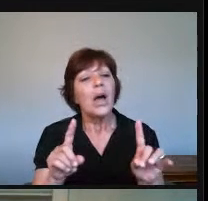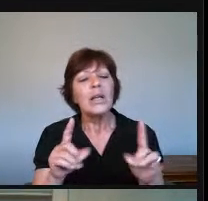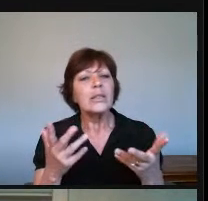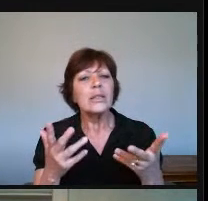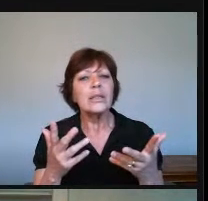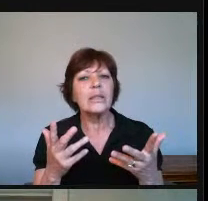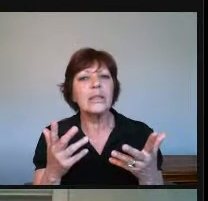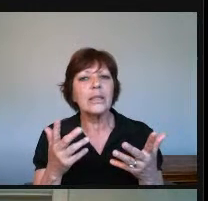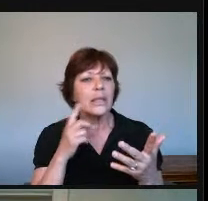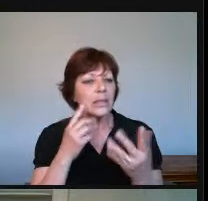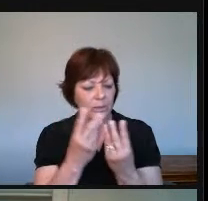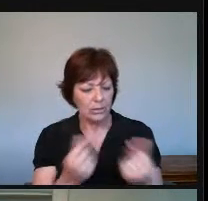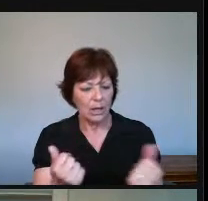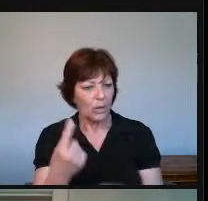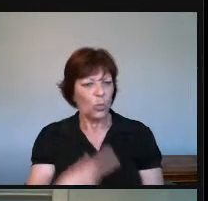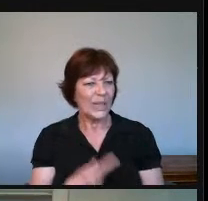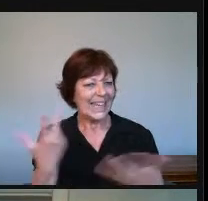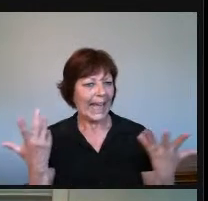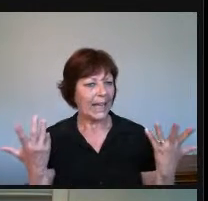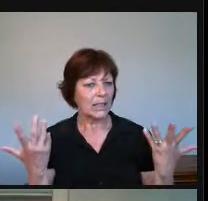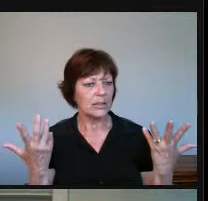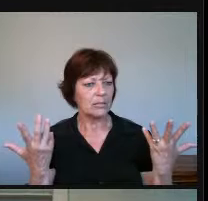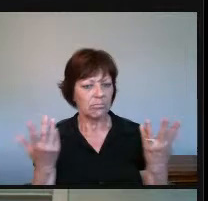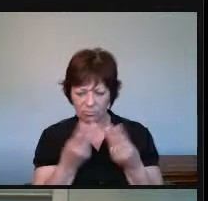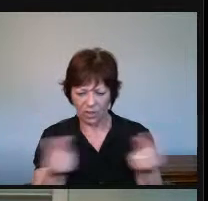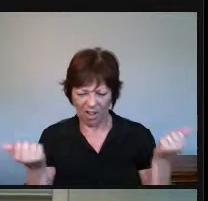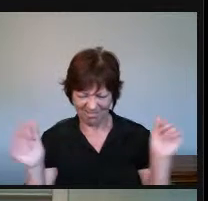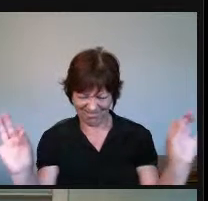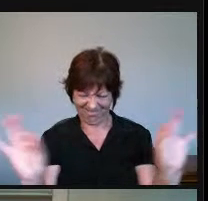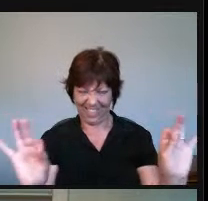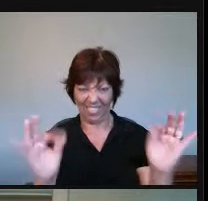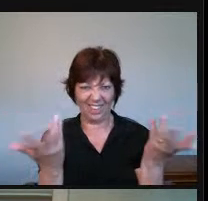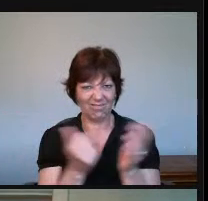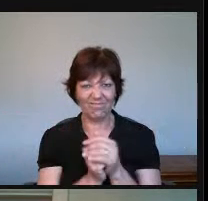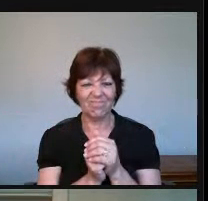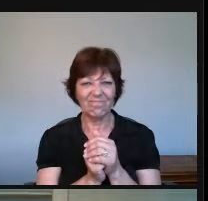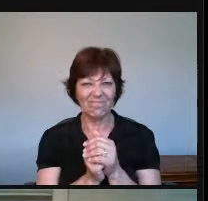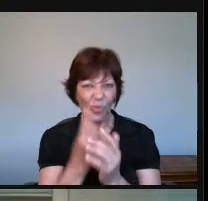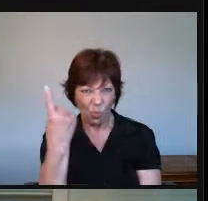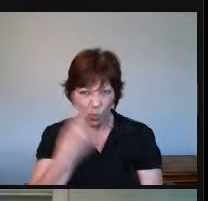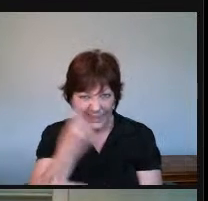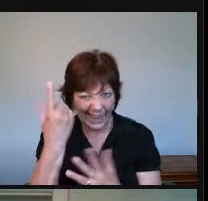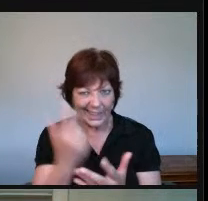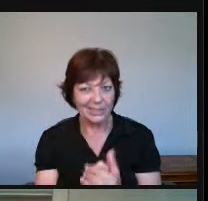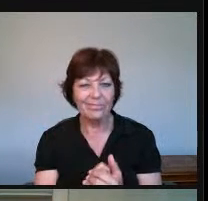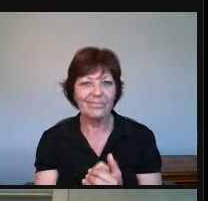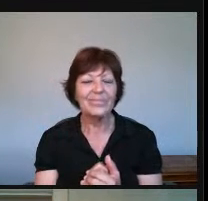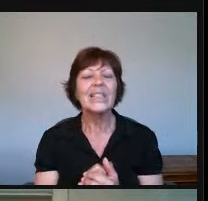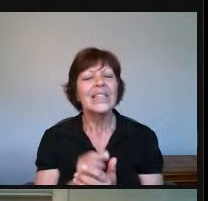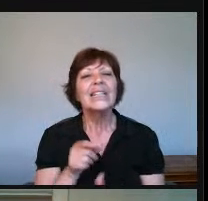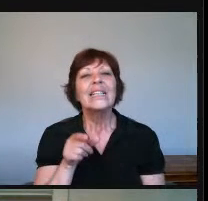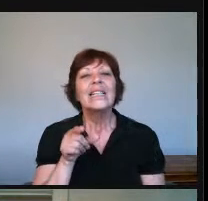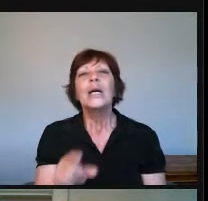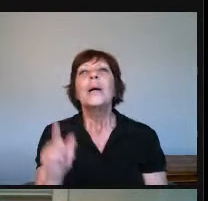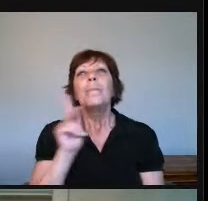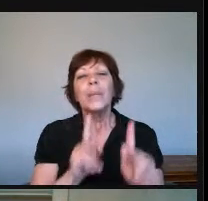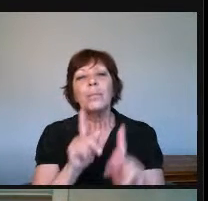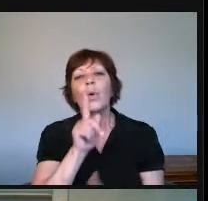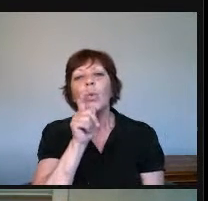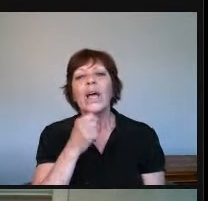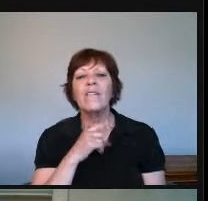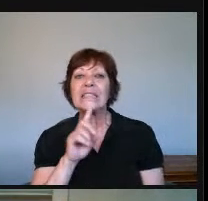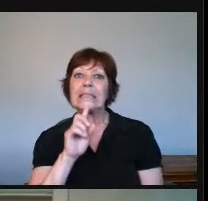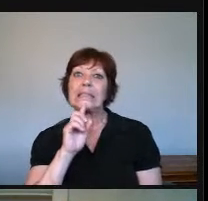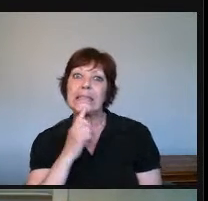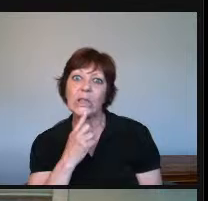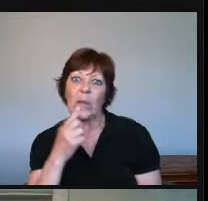in a day, which is minor. It's gone in a day. People who have serious allergic